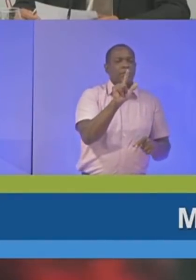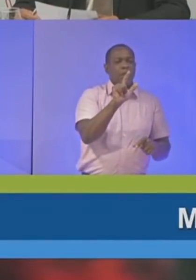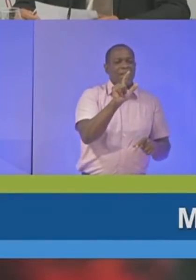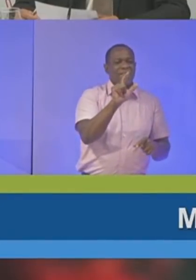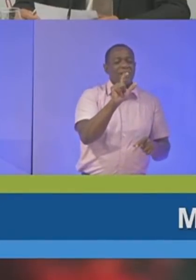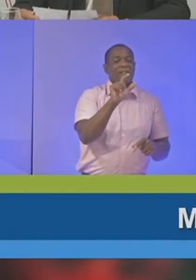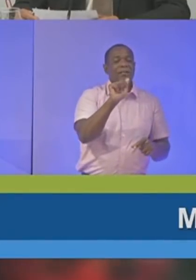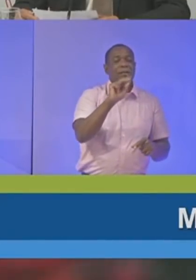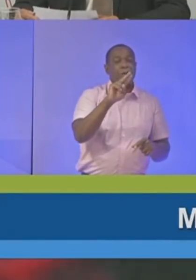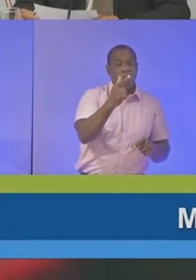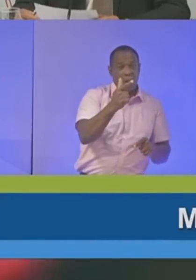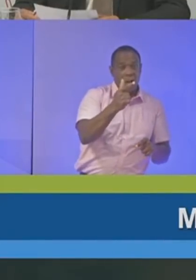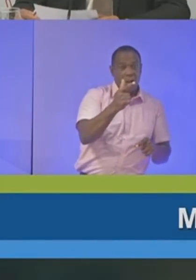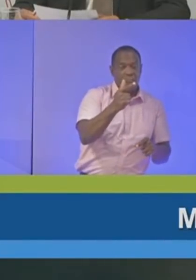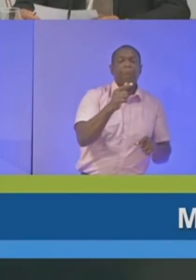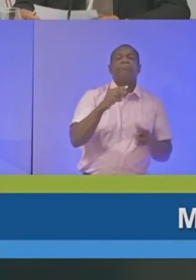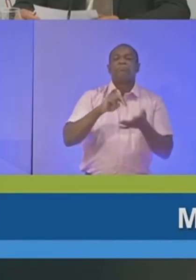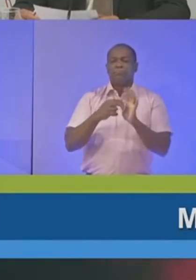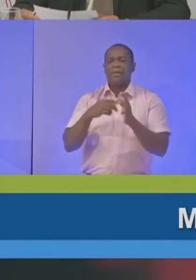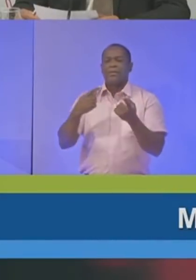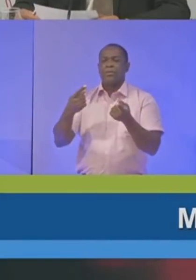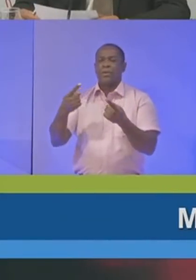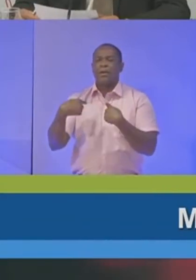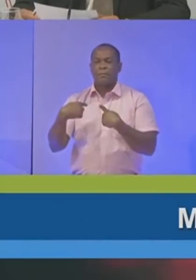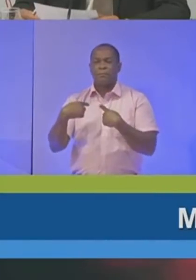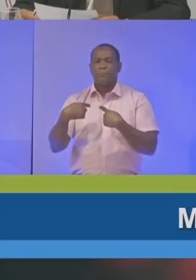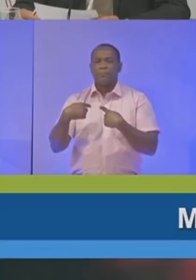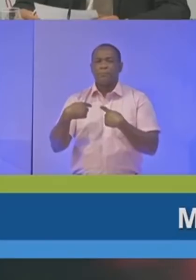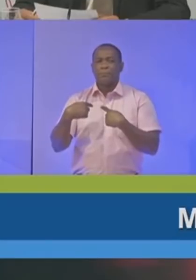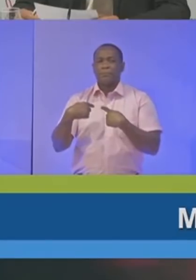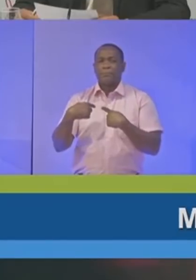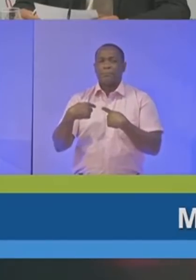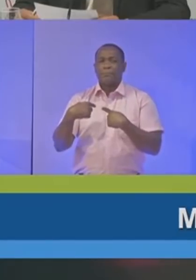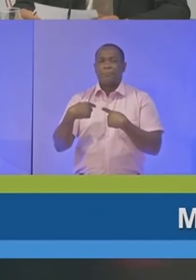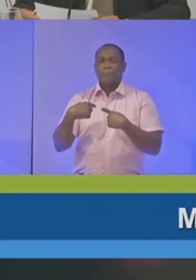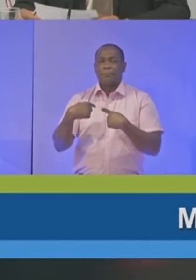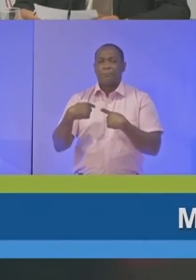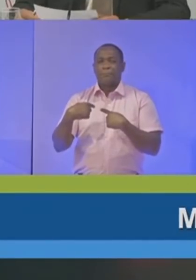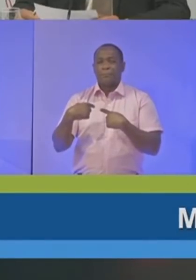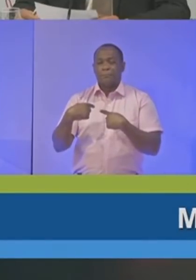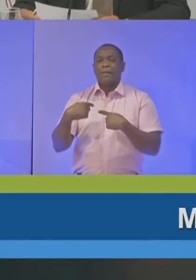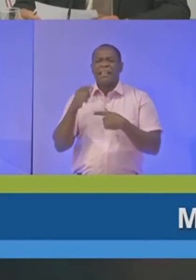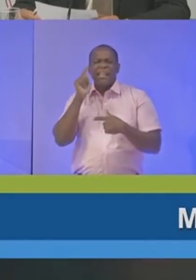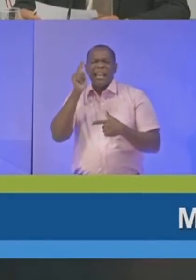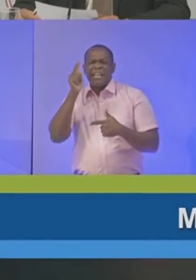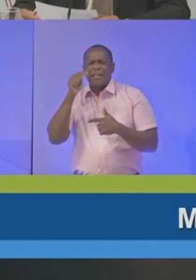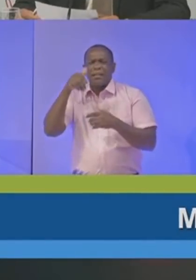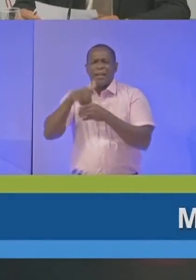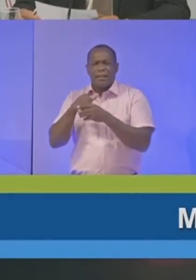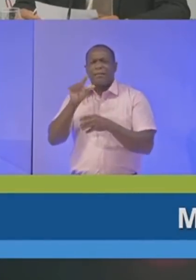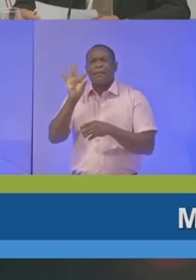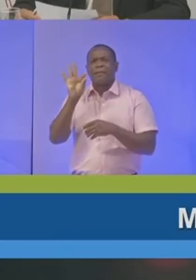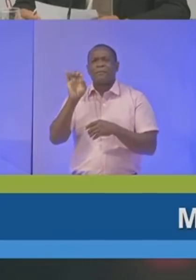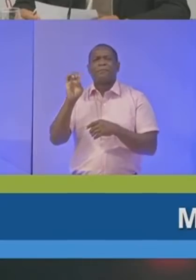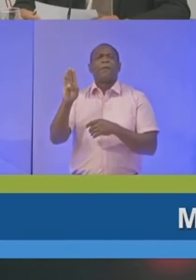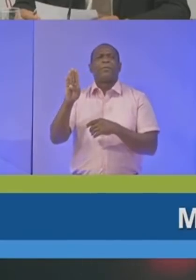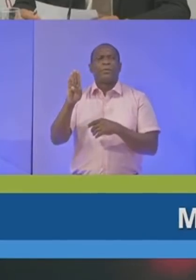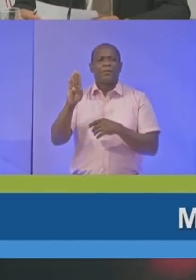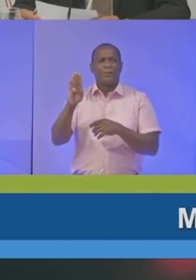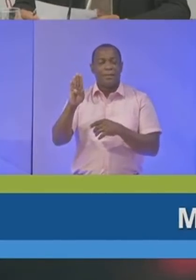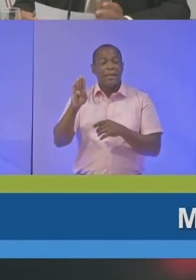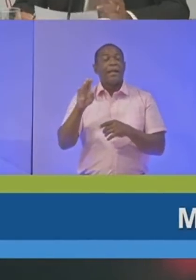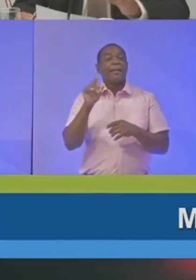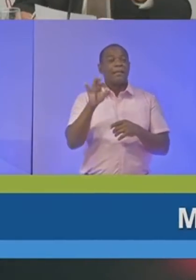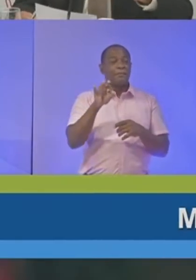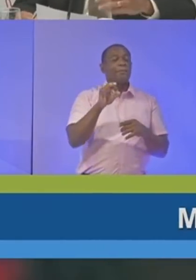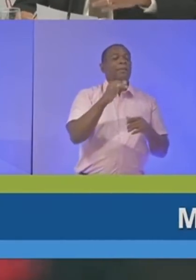February. And if you got it between the 22nd and 28th of August, you come in between the 28th of February to the 5th